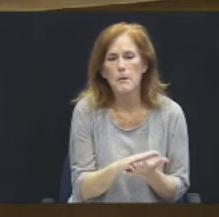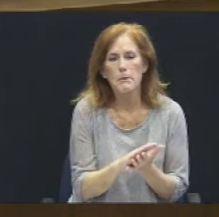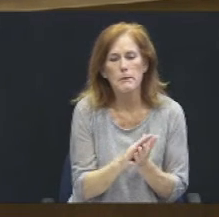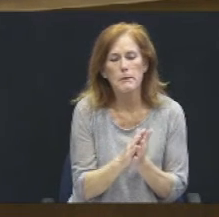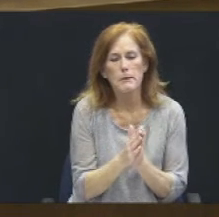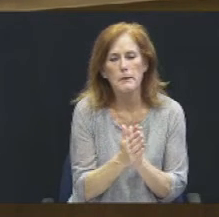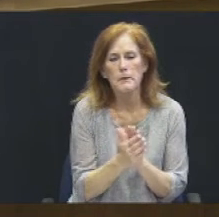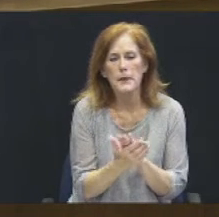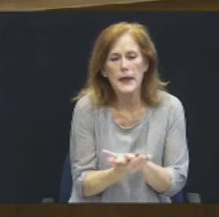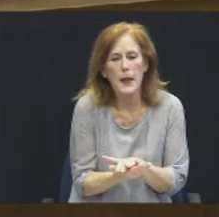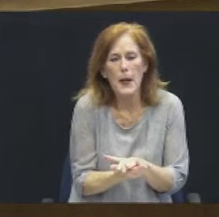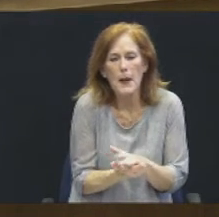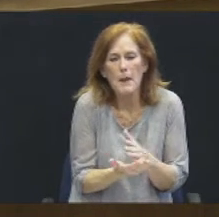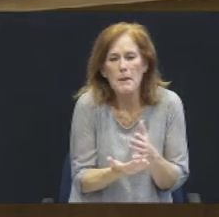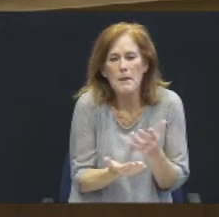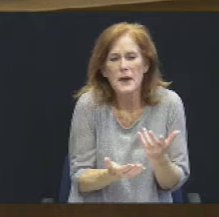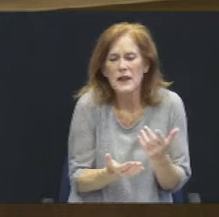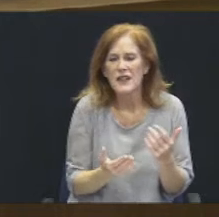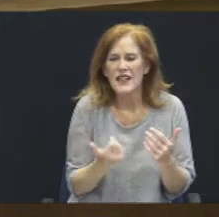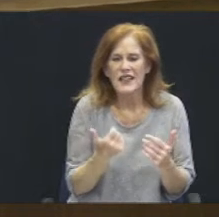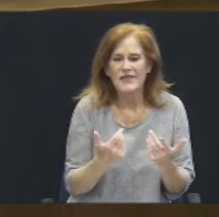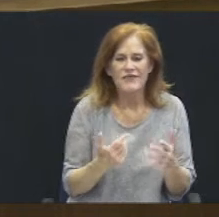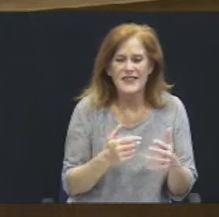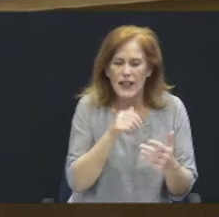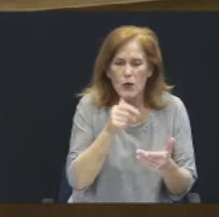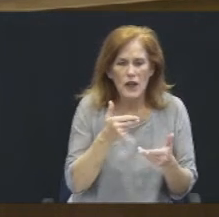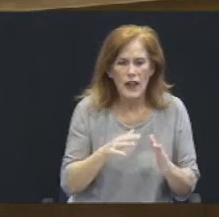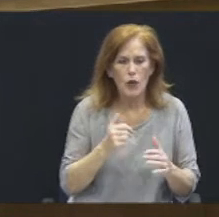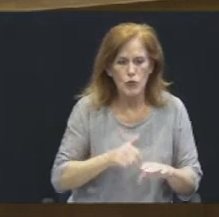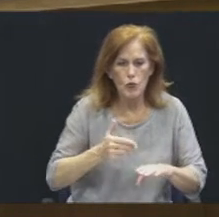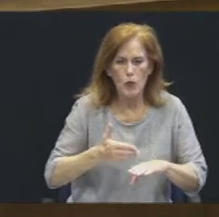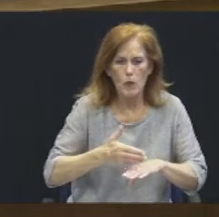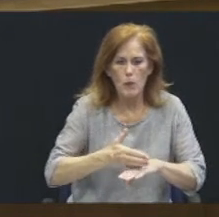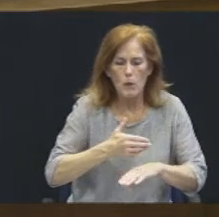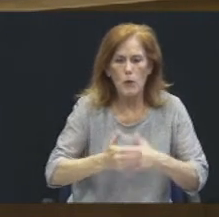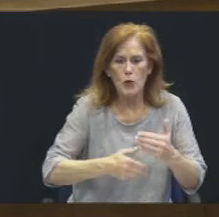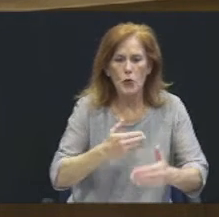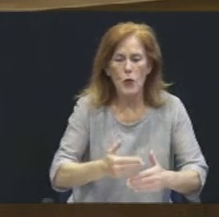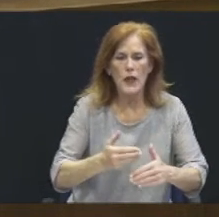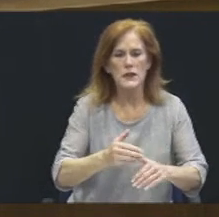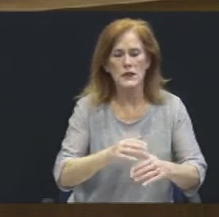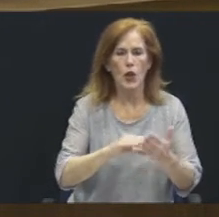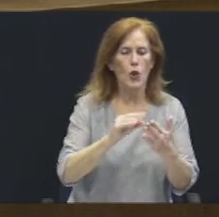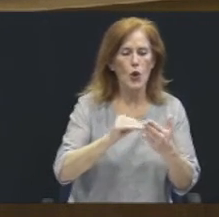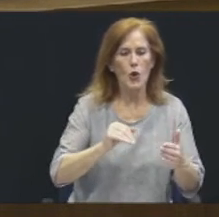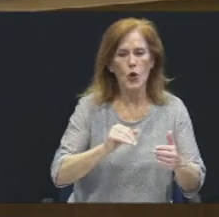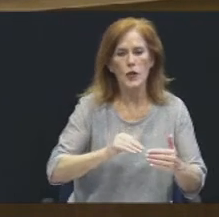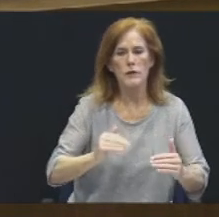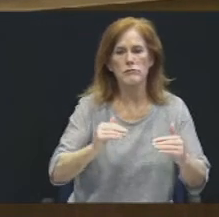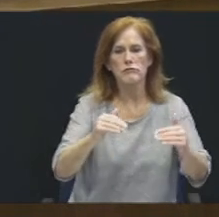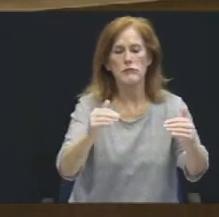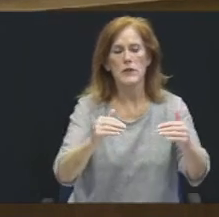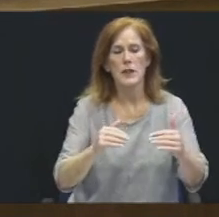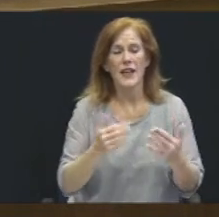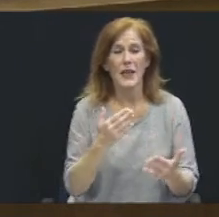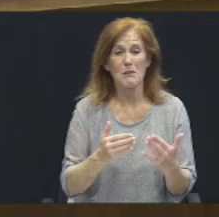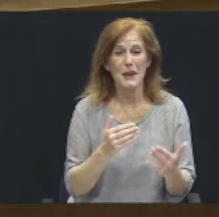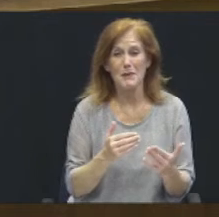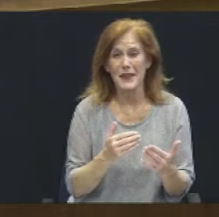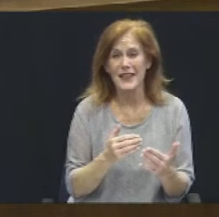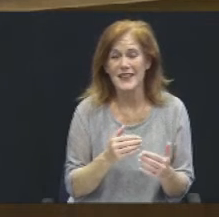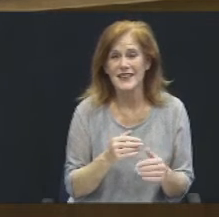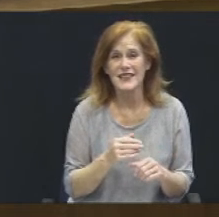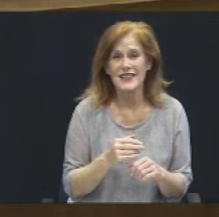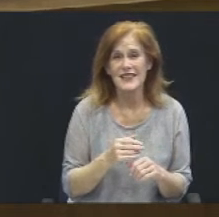there was just a lack of meaningful progress and lack of the probably, for lack of a better word,